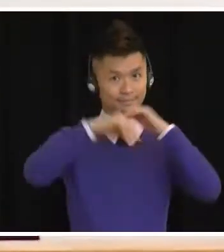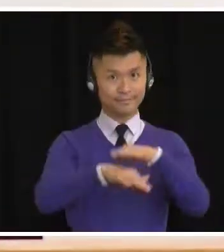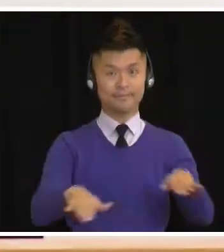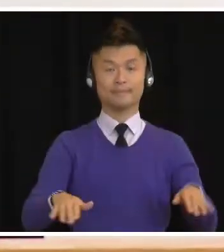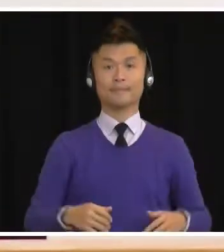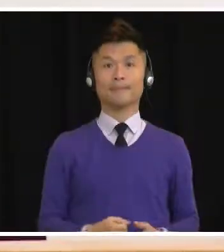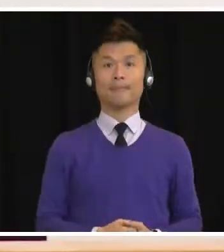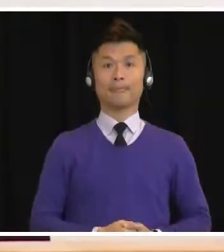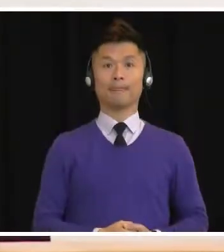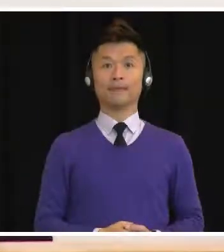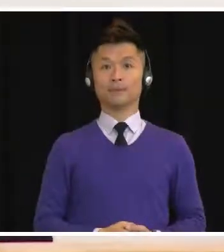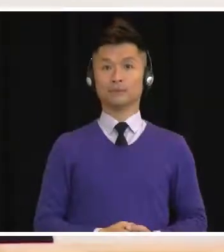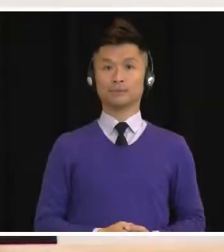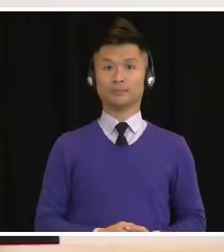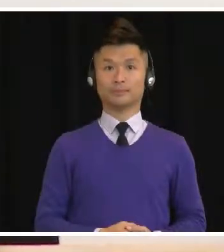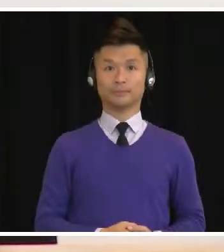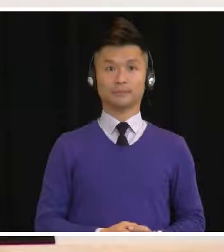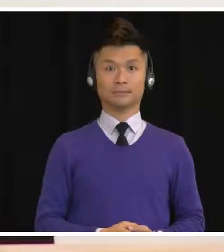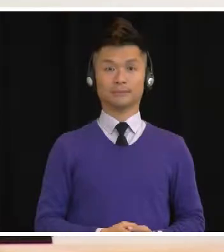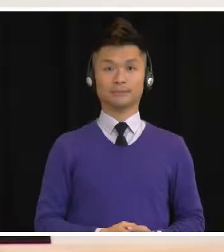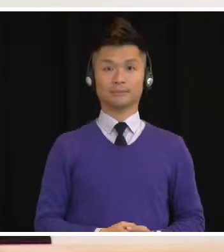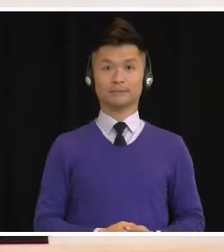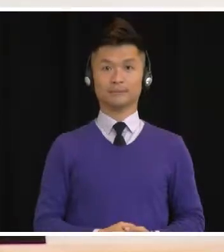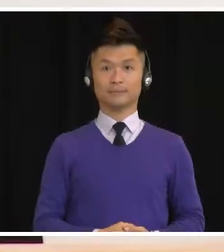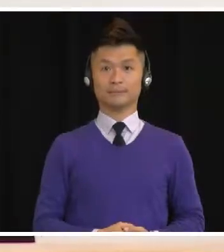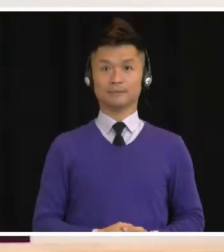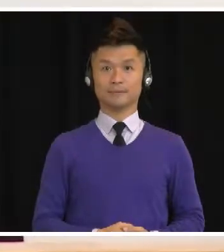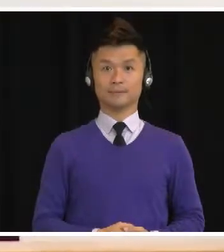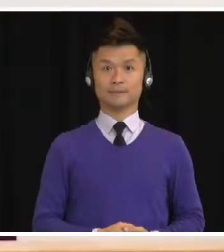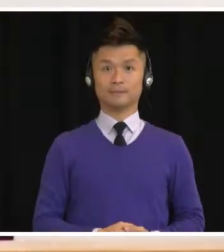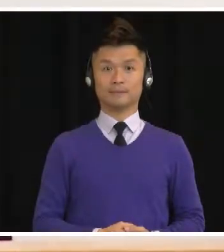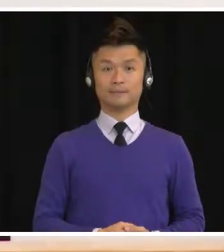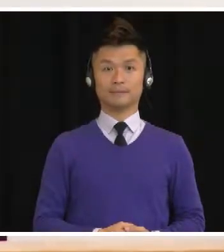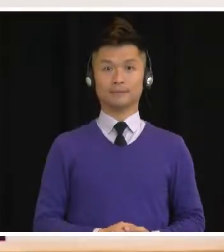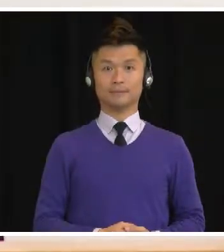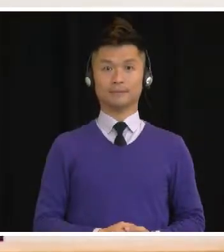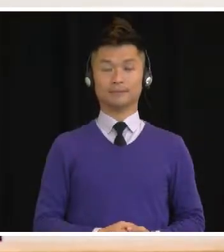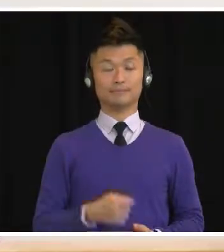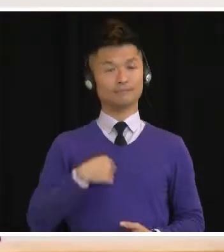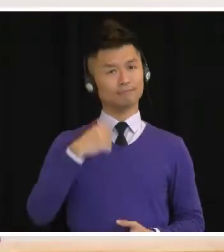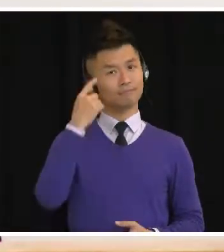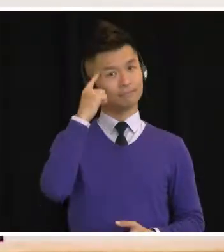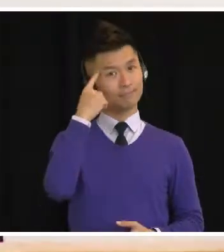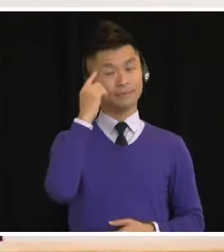I must say that I'm very impressed by the work the government has done,